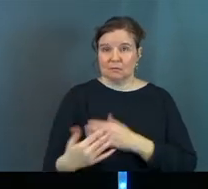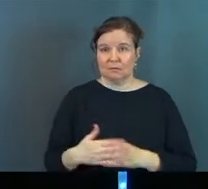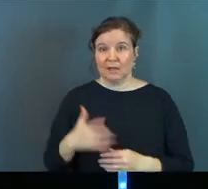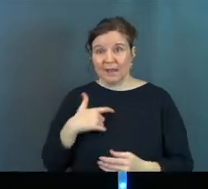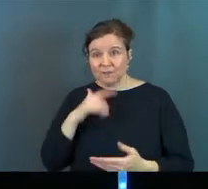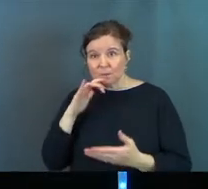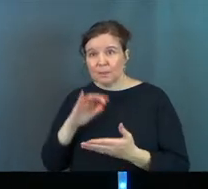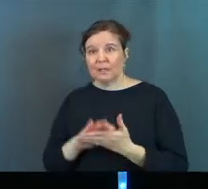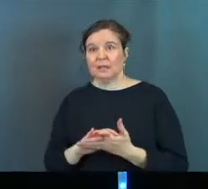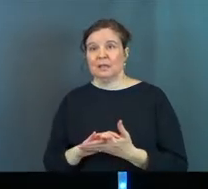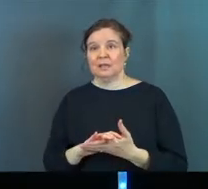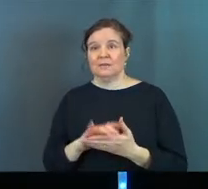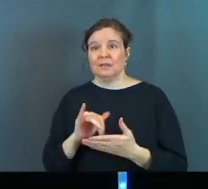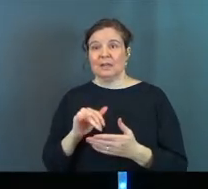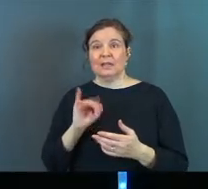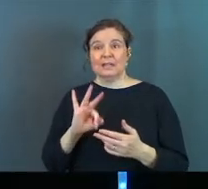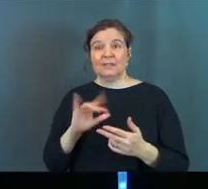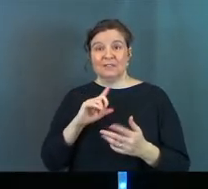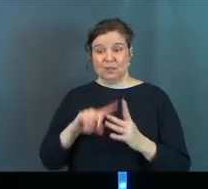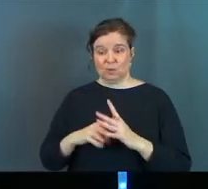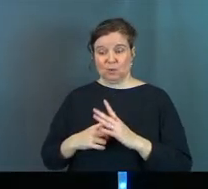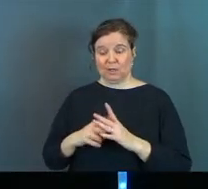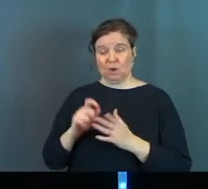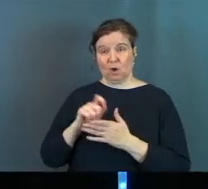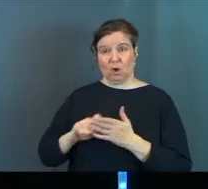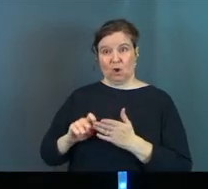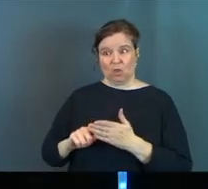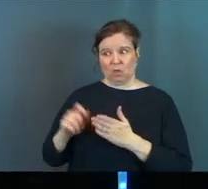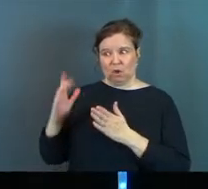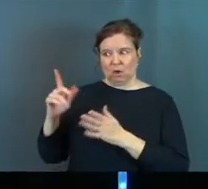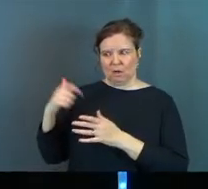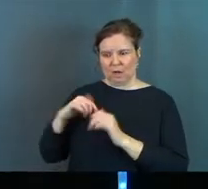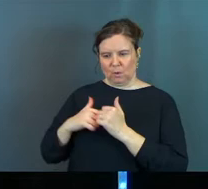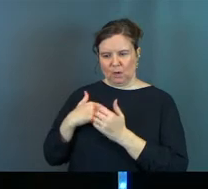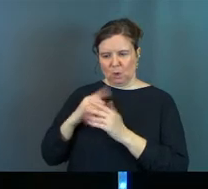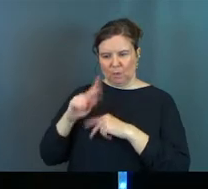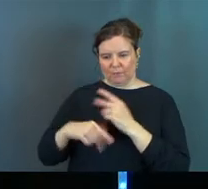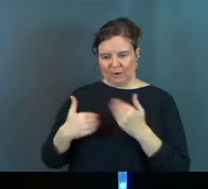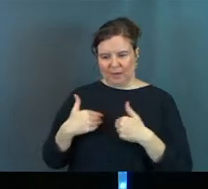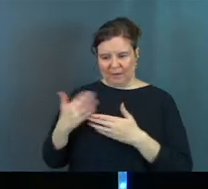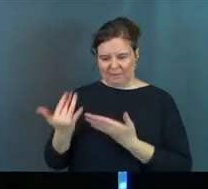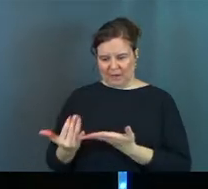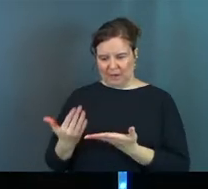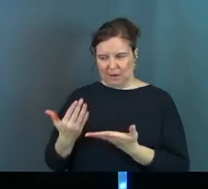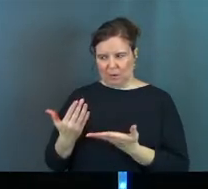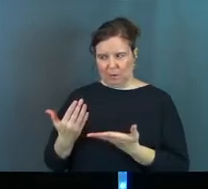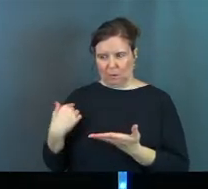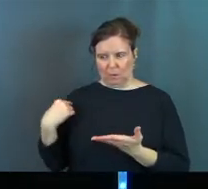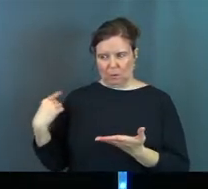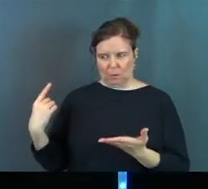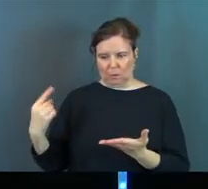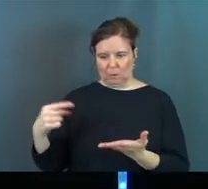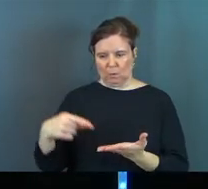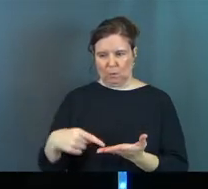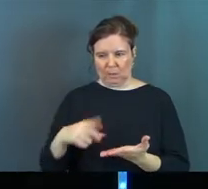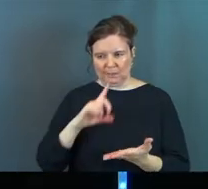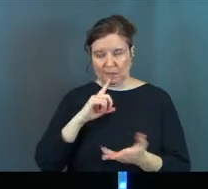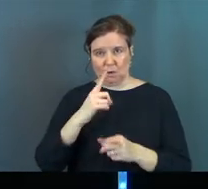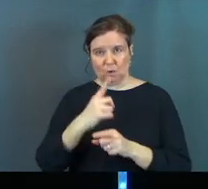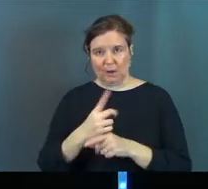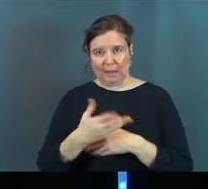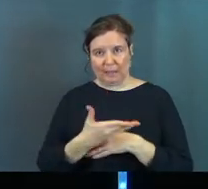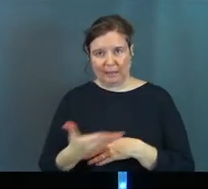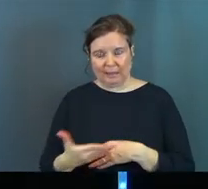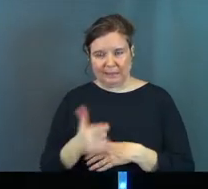I got to believe that even if he originally authored it, how do I know that the version I have in my hand today is actually the